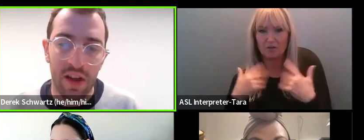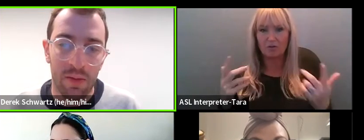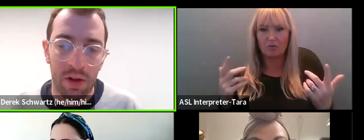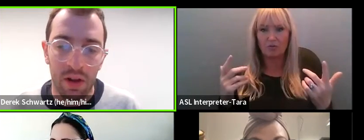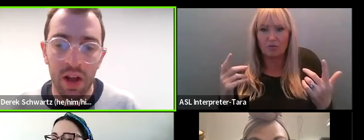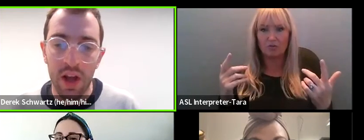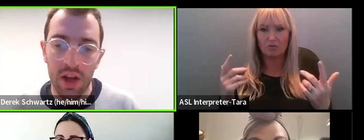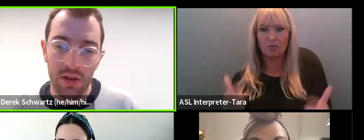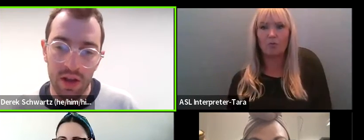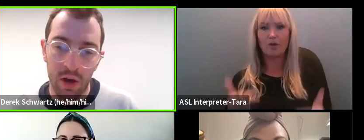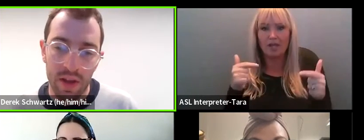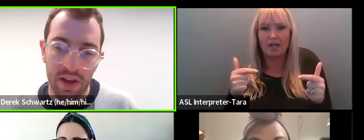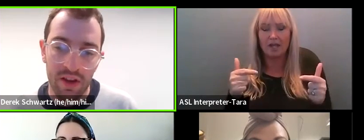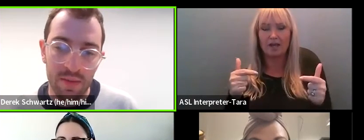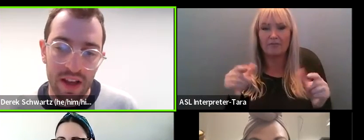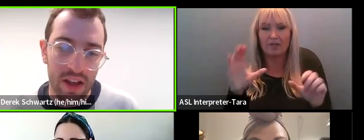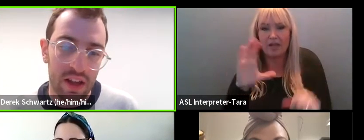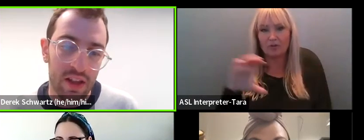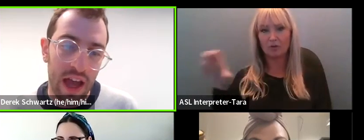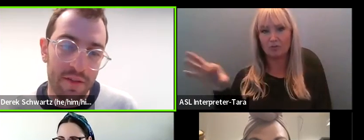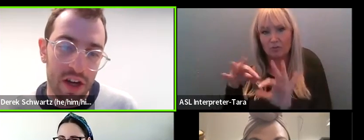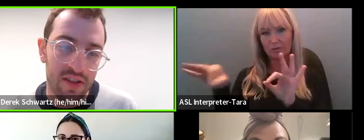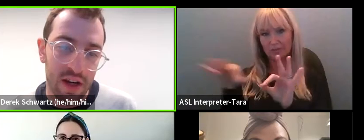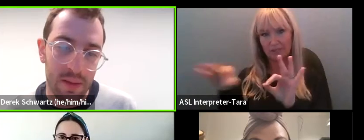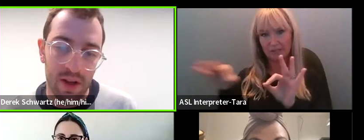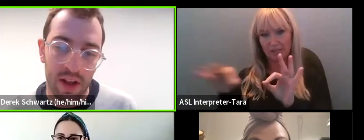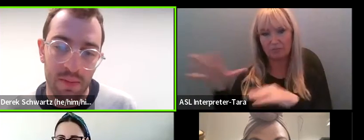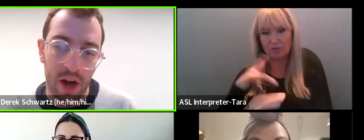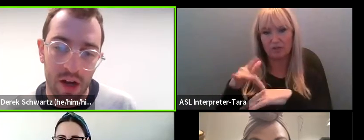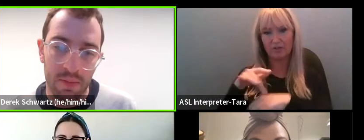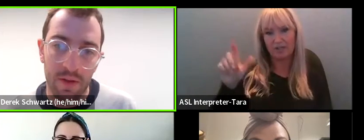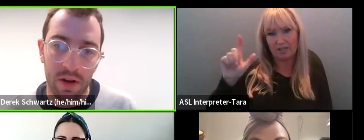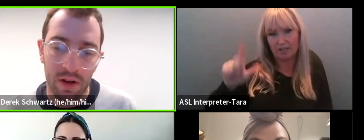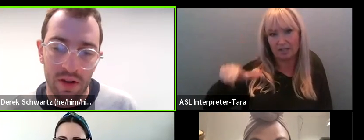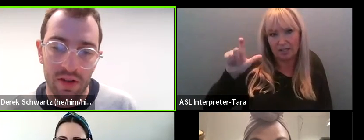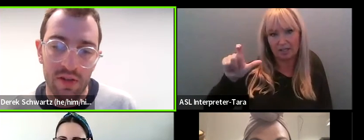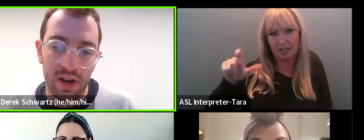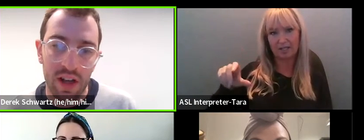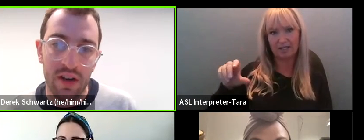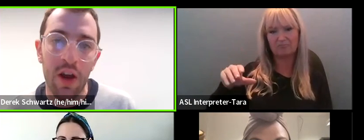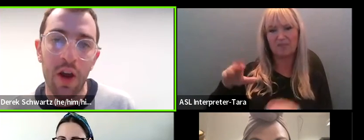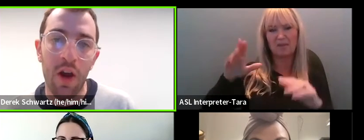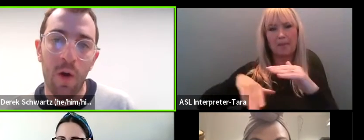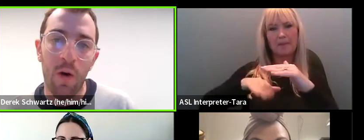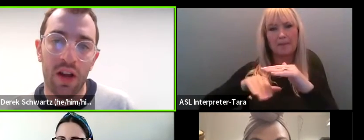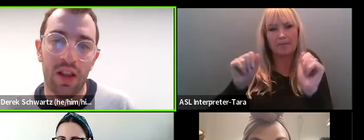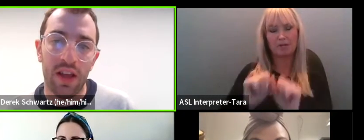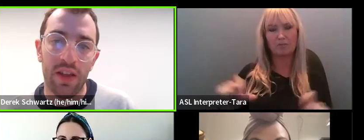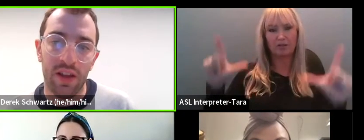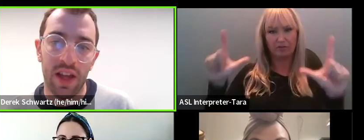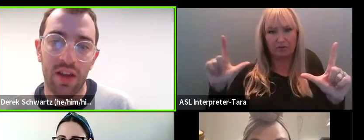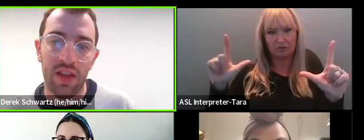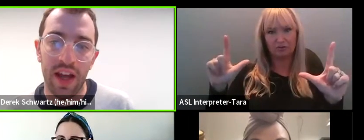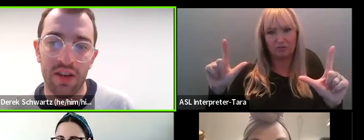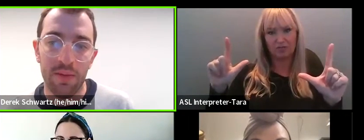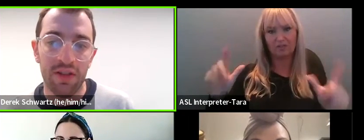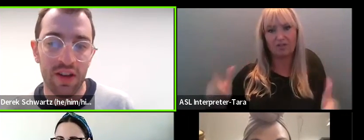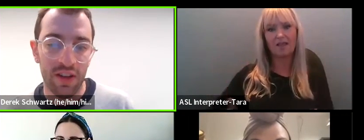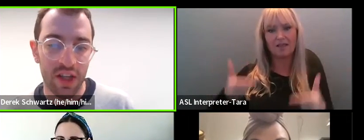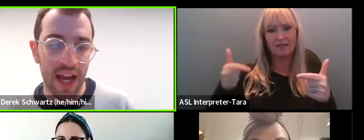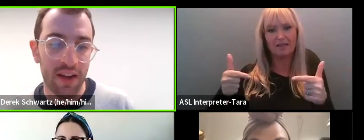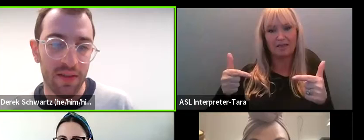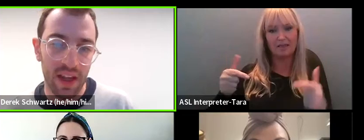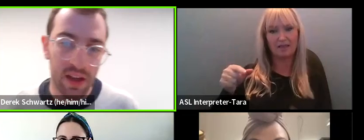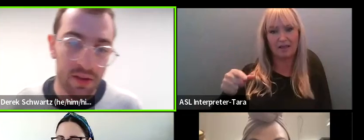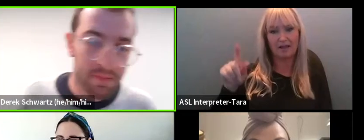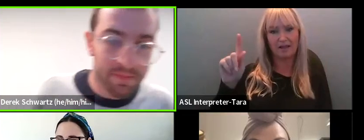captions available. You can open those by clicking live transcript on the bottom of your Zoom screen or clicking the link that I just